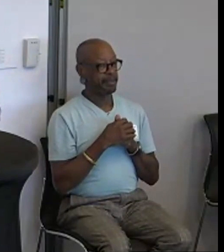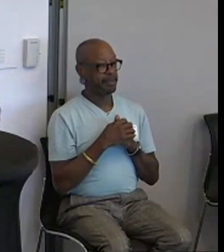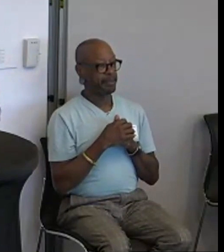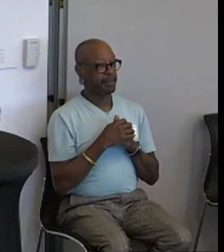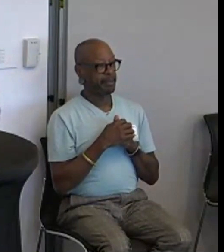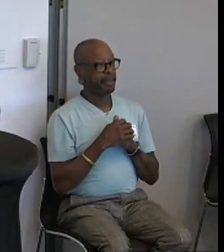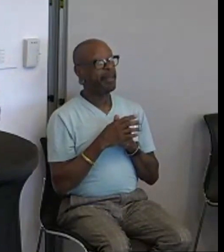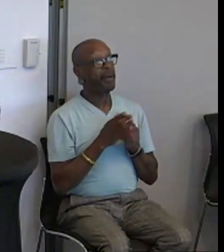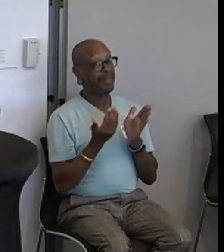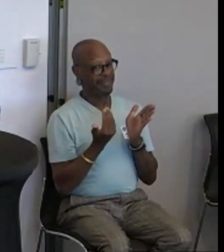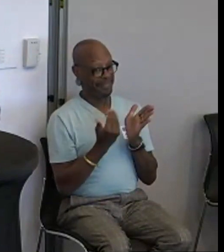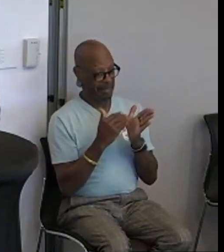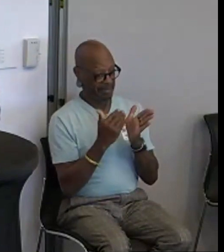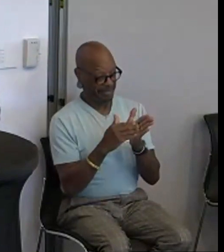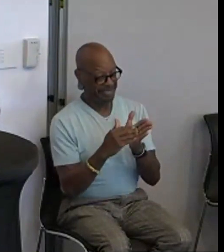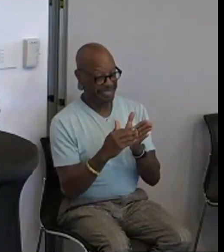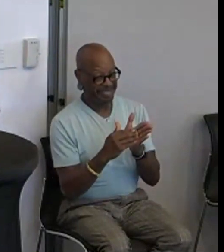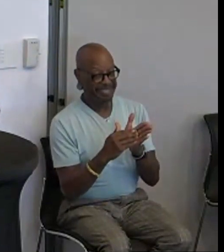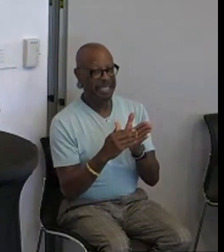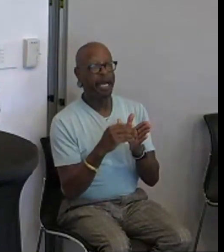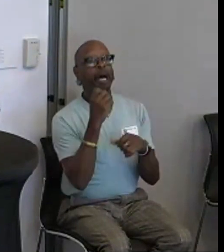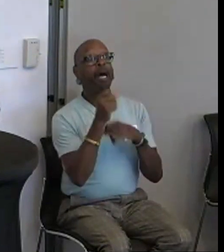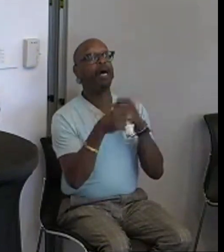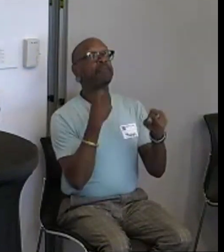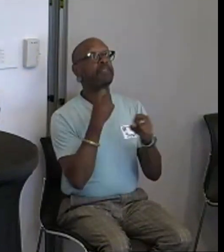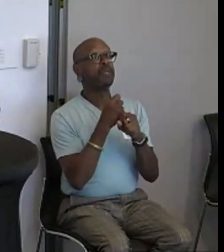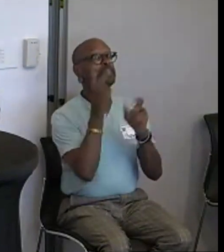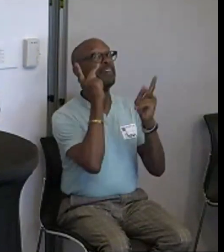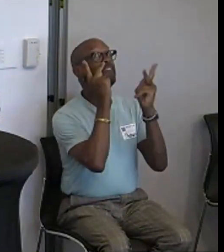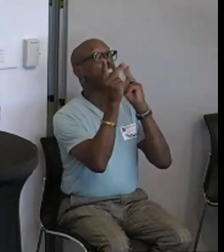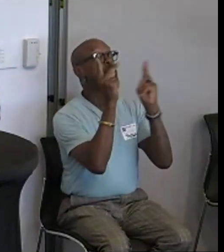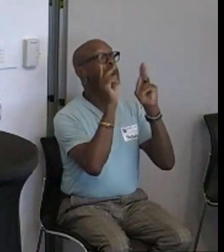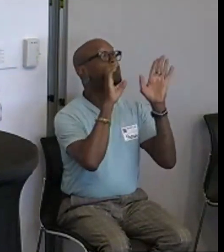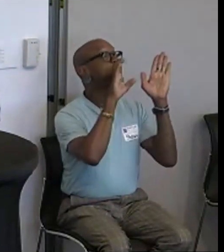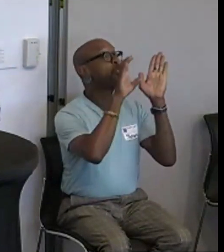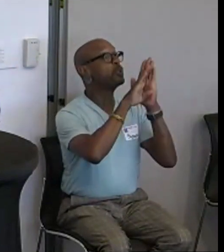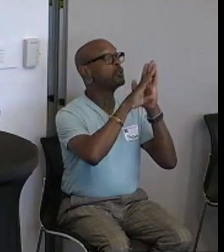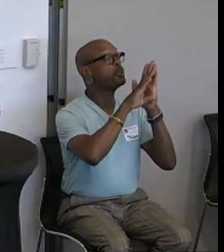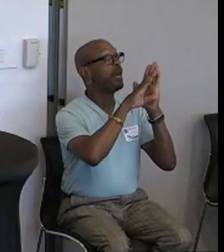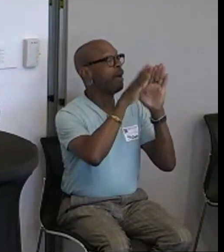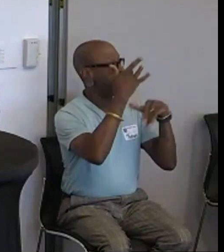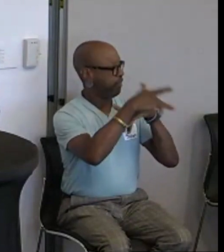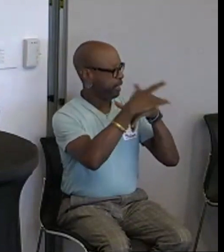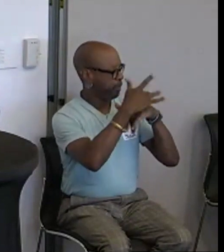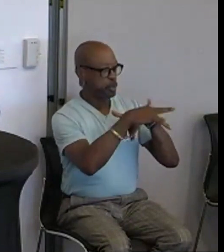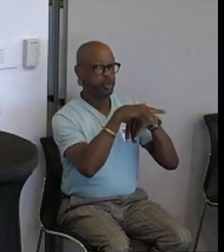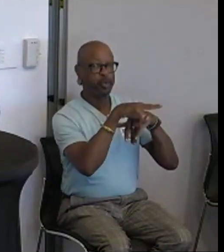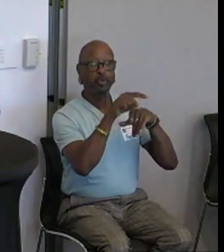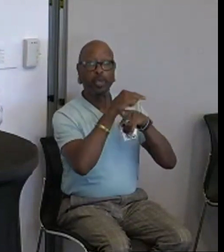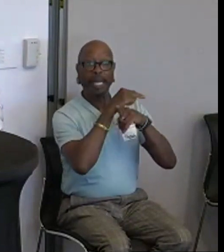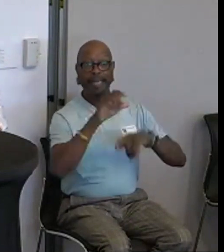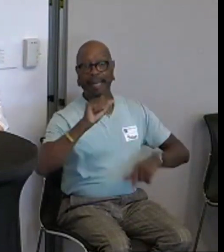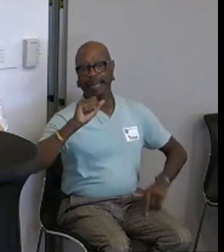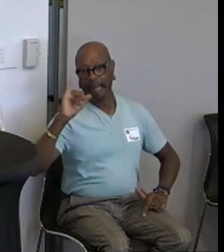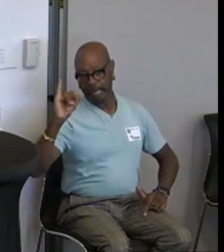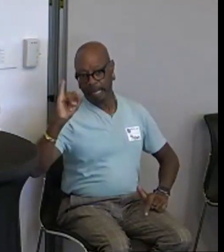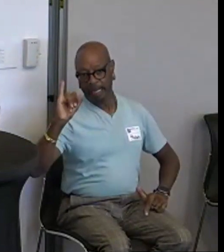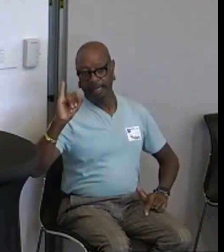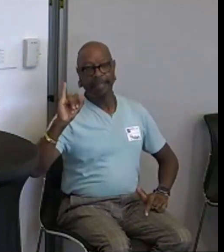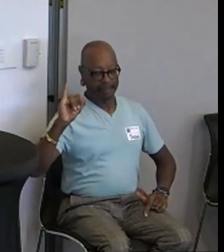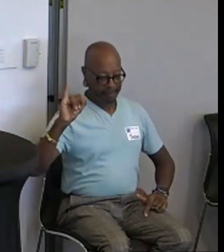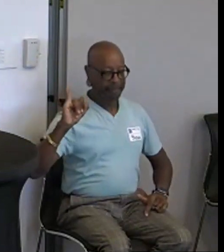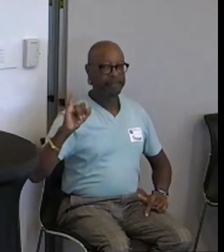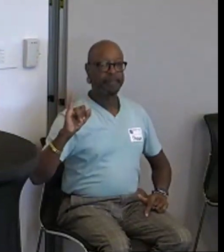are thousands and thousands of years of visual images available on which to train AI. And there is a